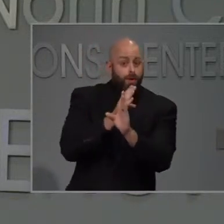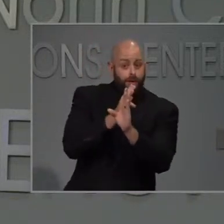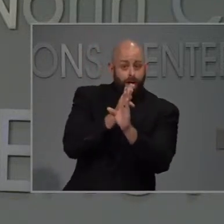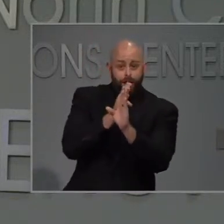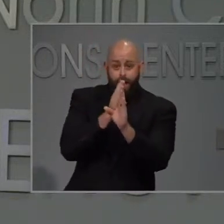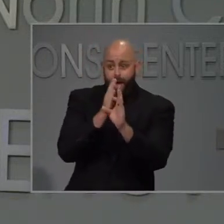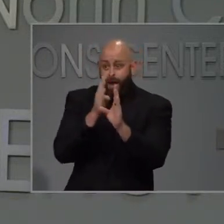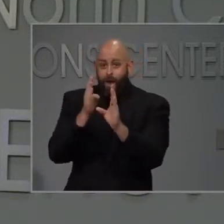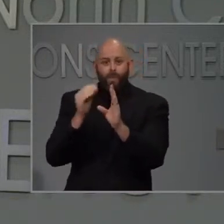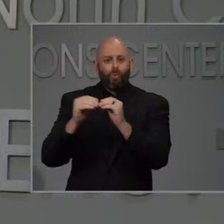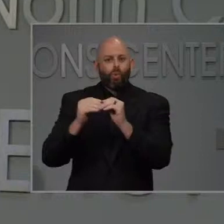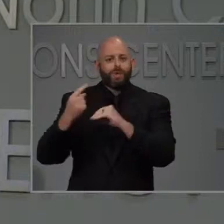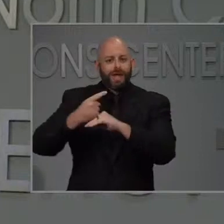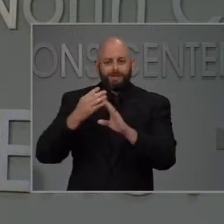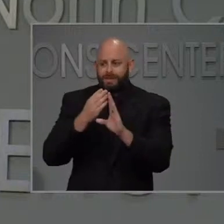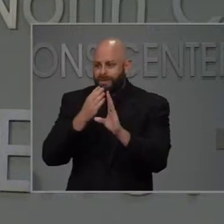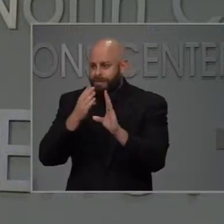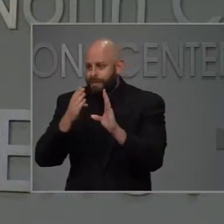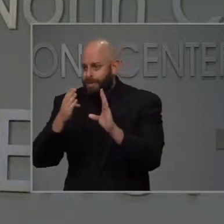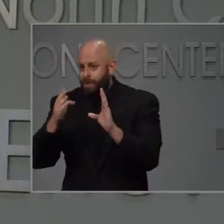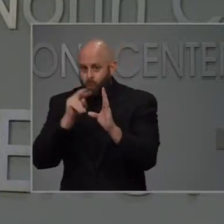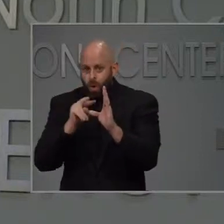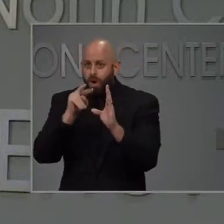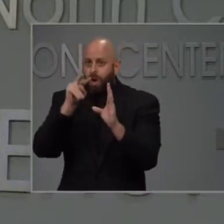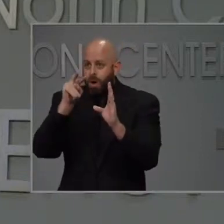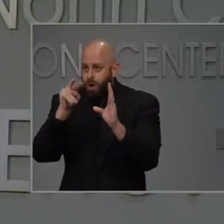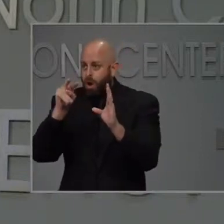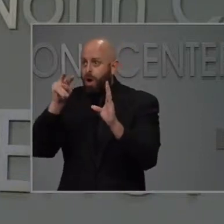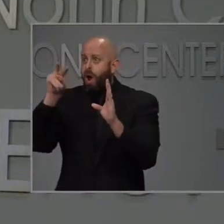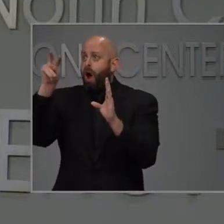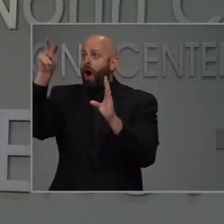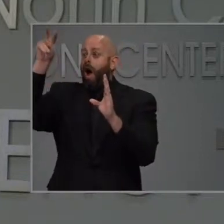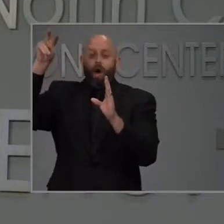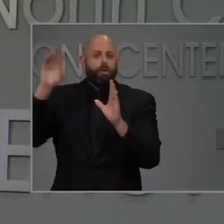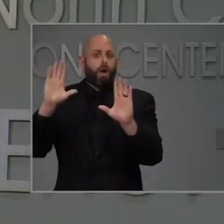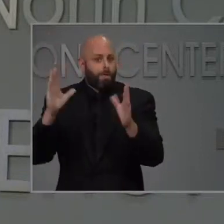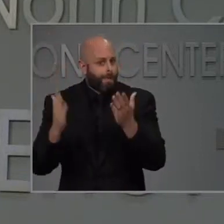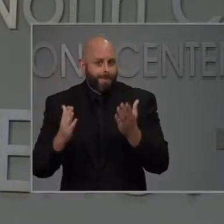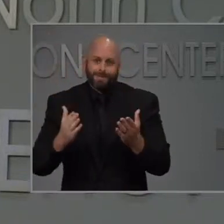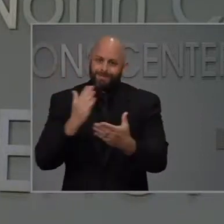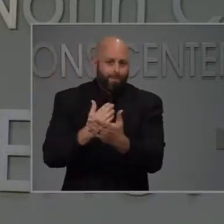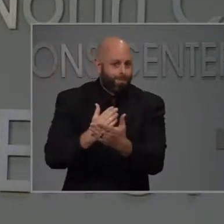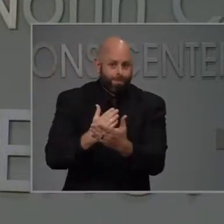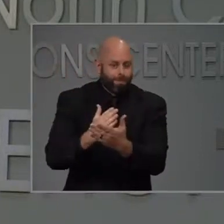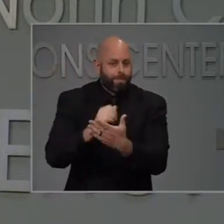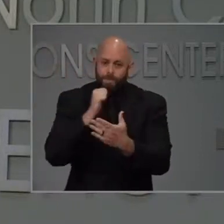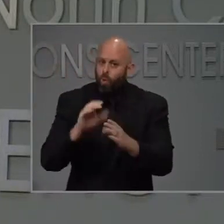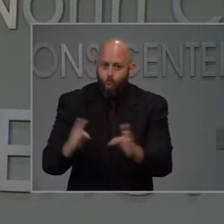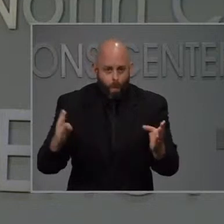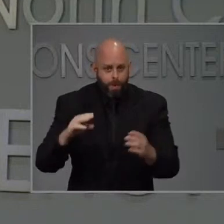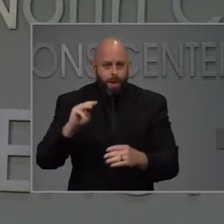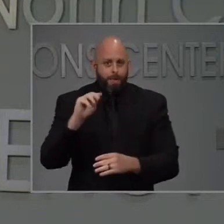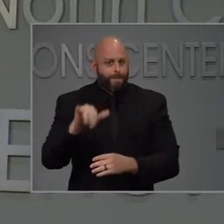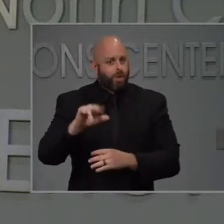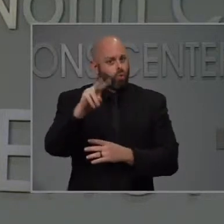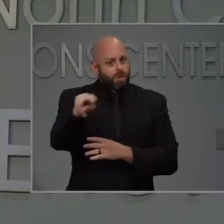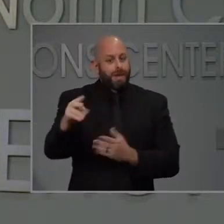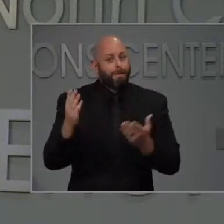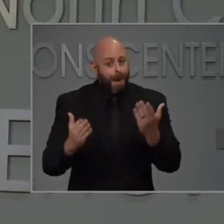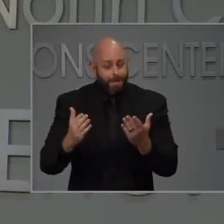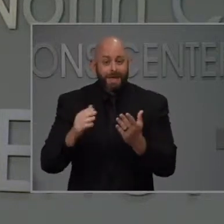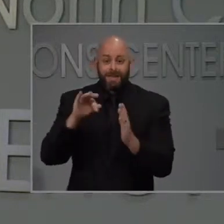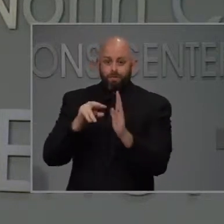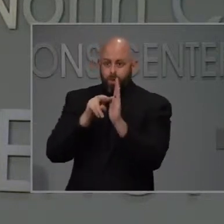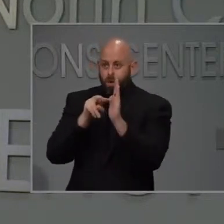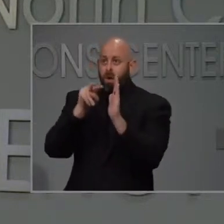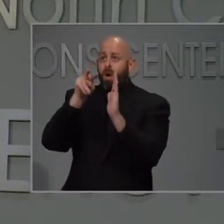data to make that decision. And of course, Dr. Cohen just showed you where we are right now. In phase